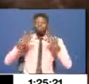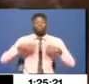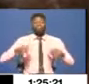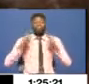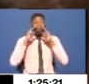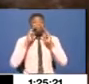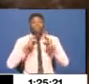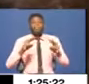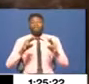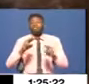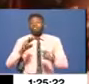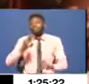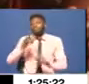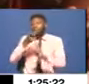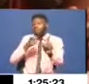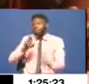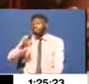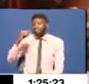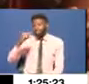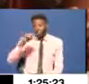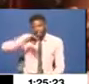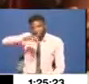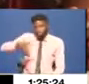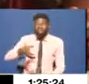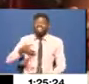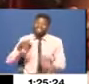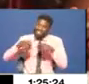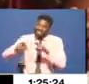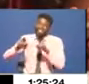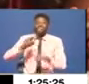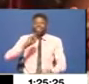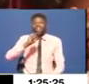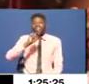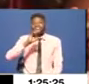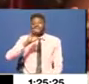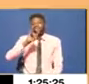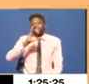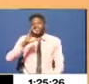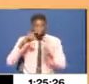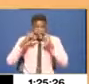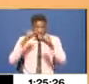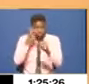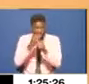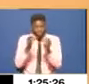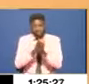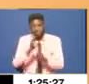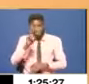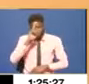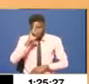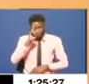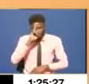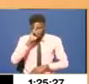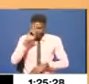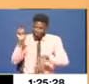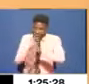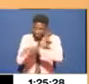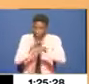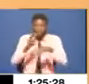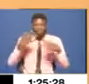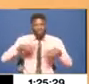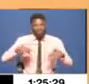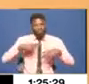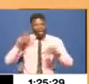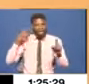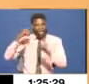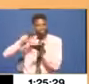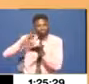the commission said it is working with security agencies to track those who are trying to fund violence. We are going to ensure, as a